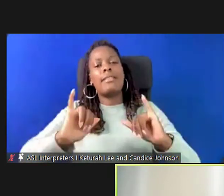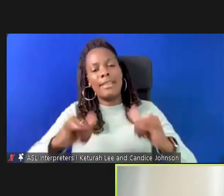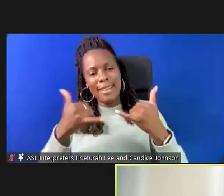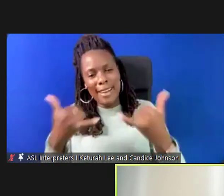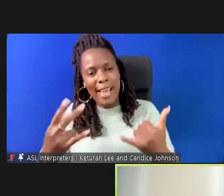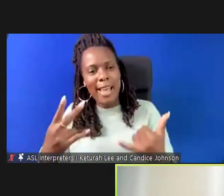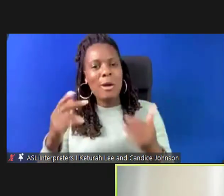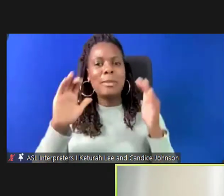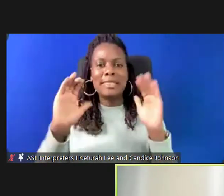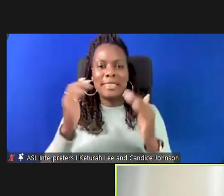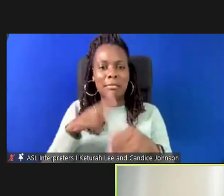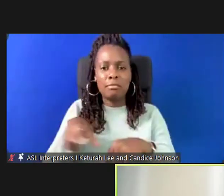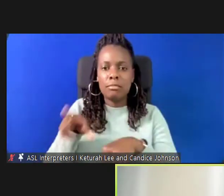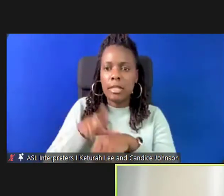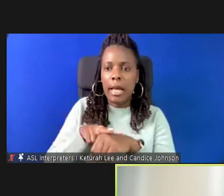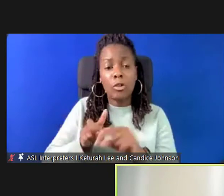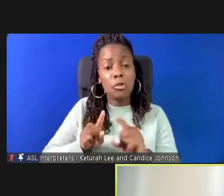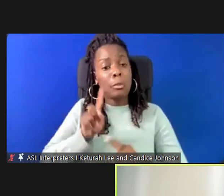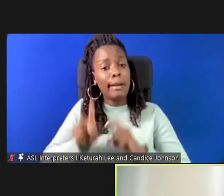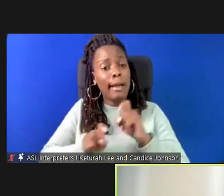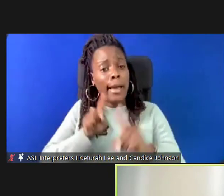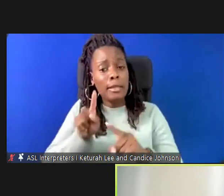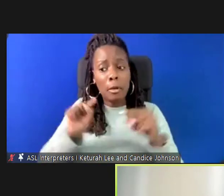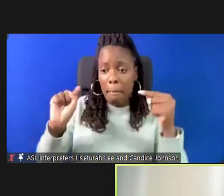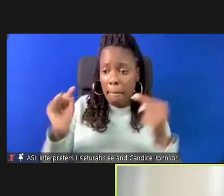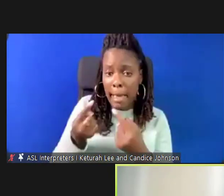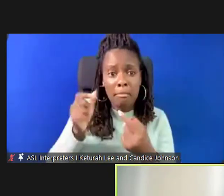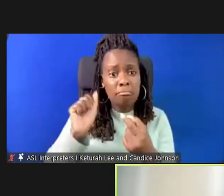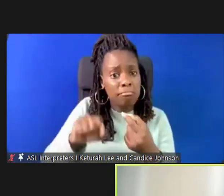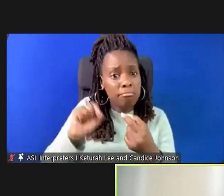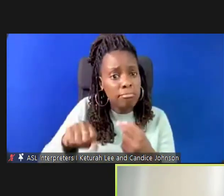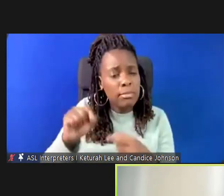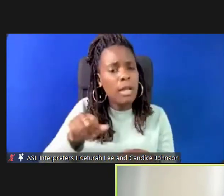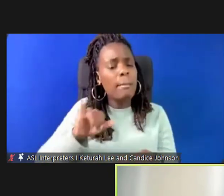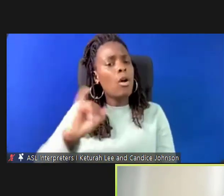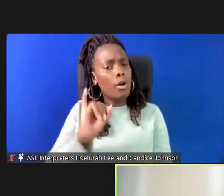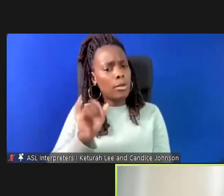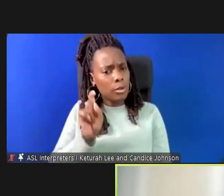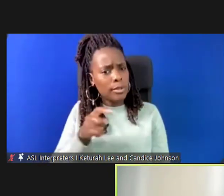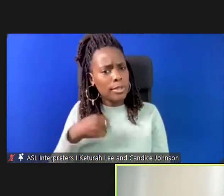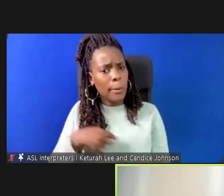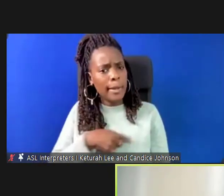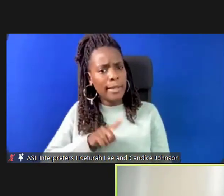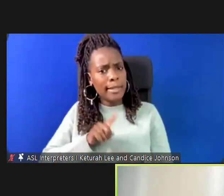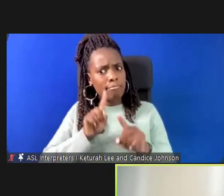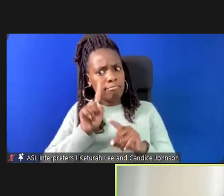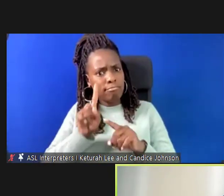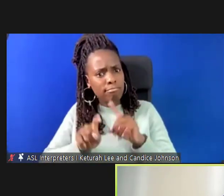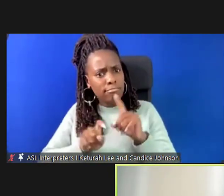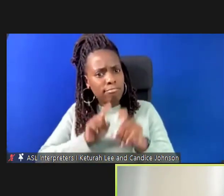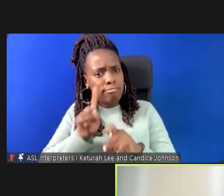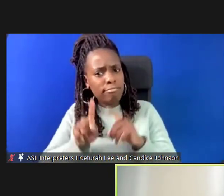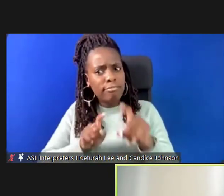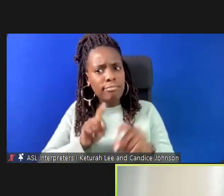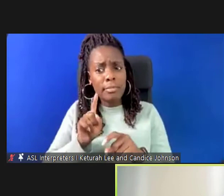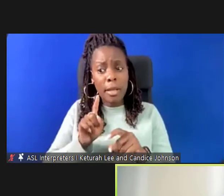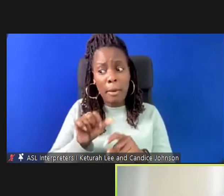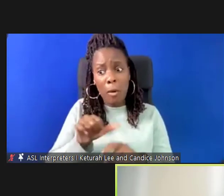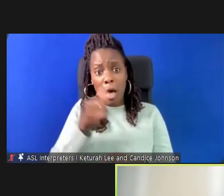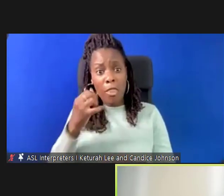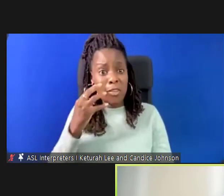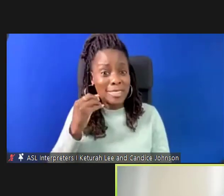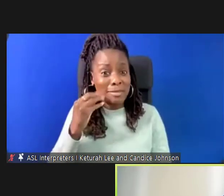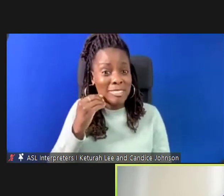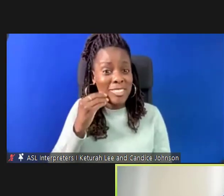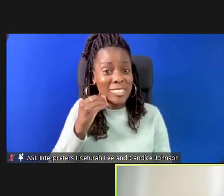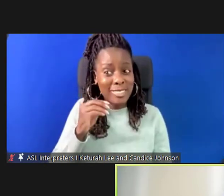addition to asking about somebody's pain, is it worth also opening the door to other experiences that are important to them?